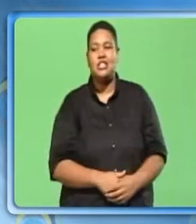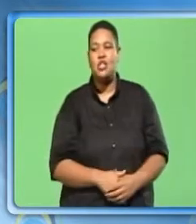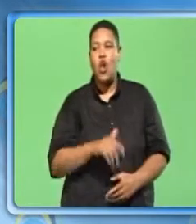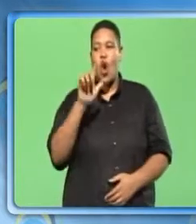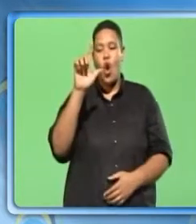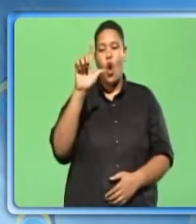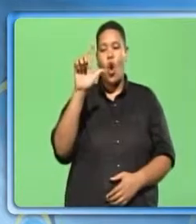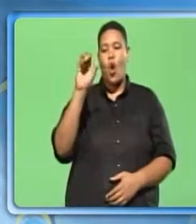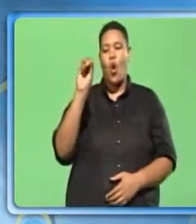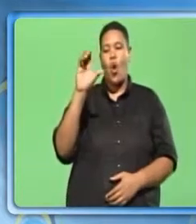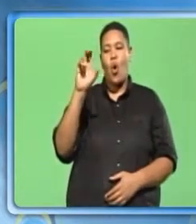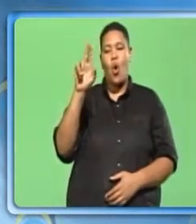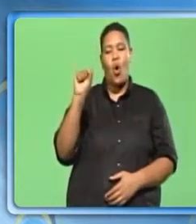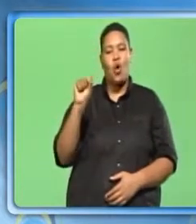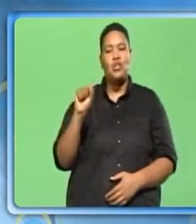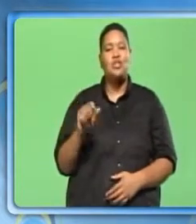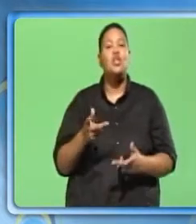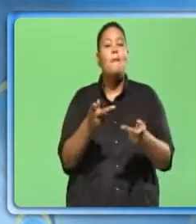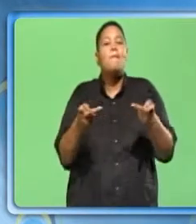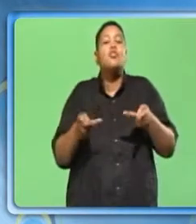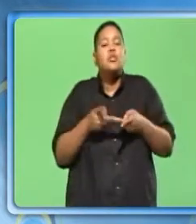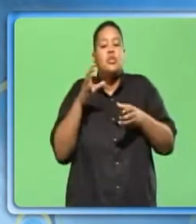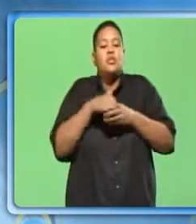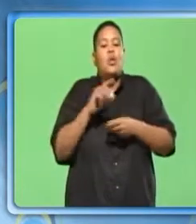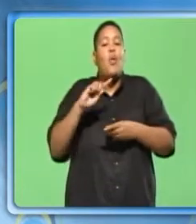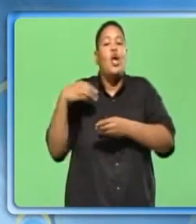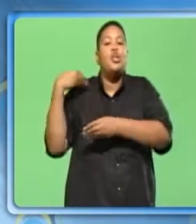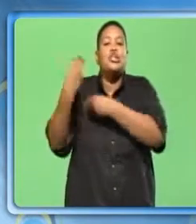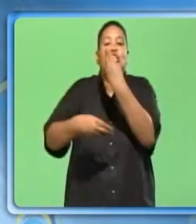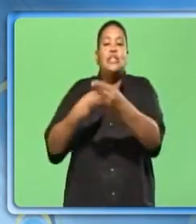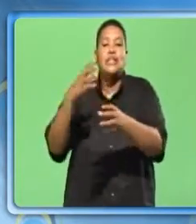Locus, the position of a gene on a chromosome.